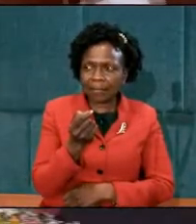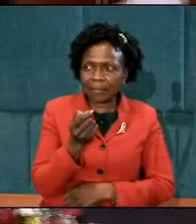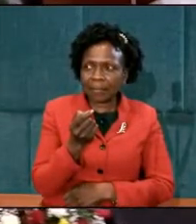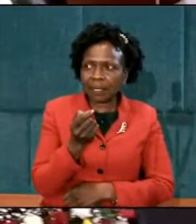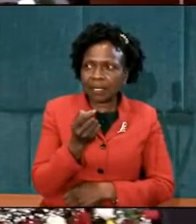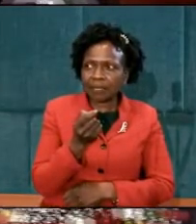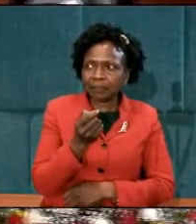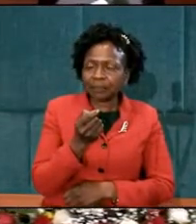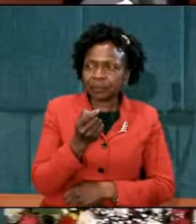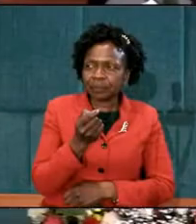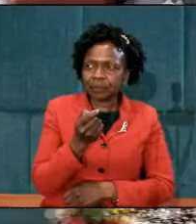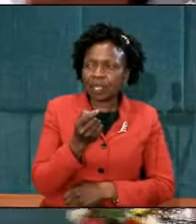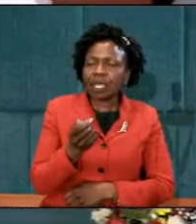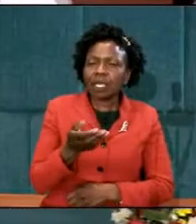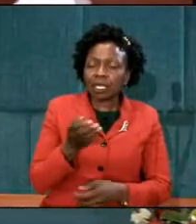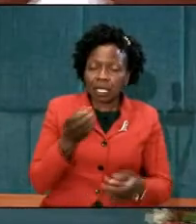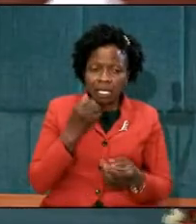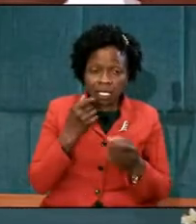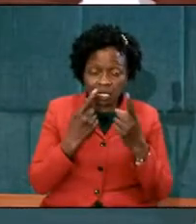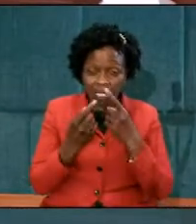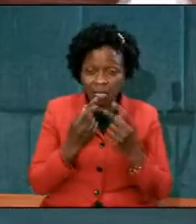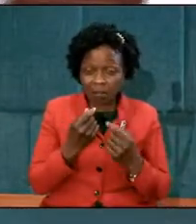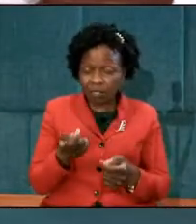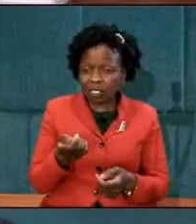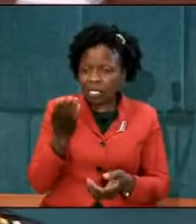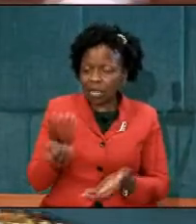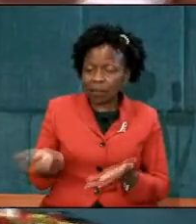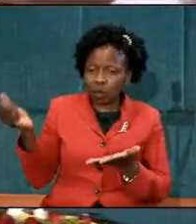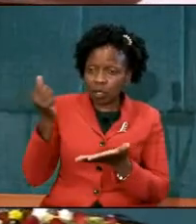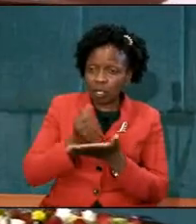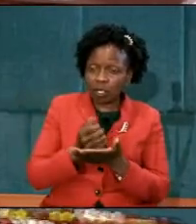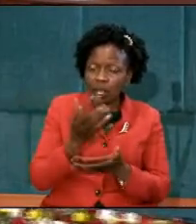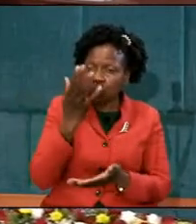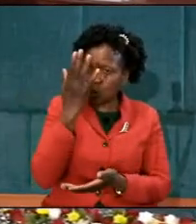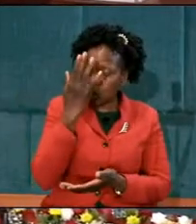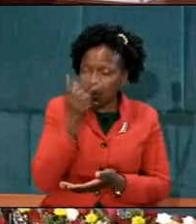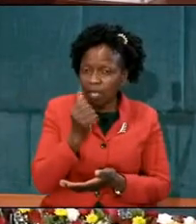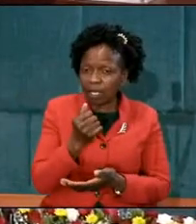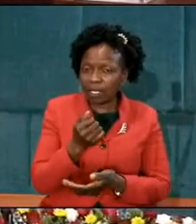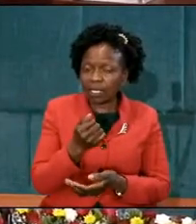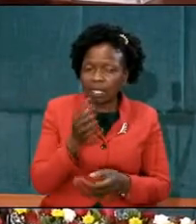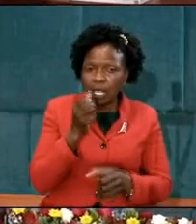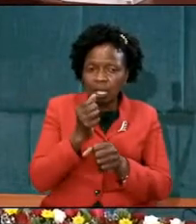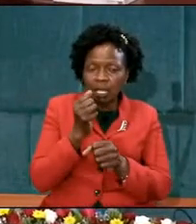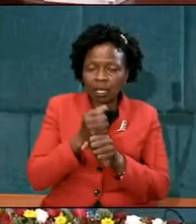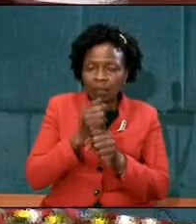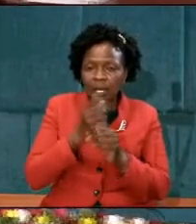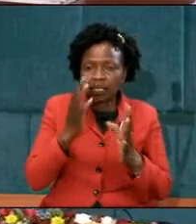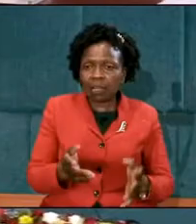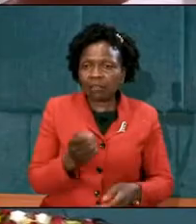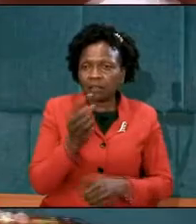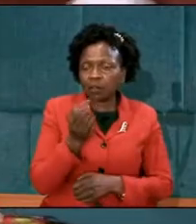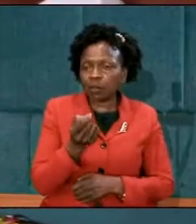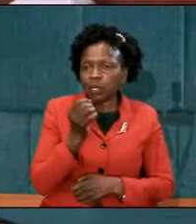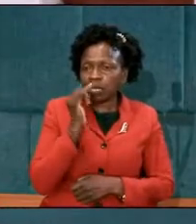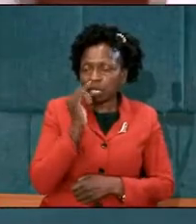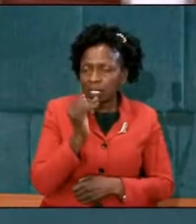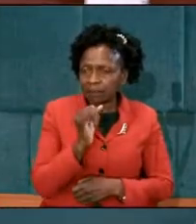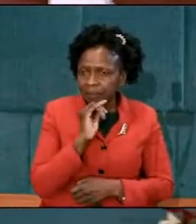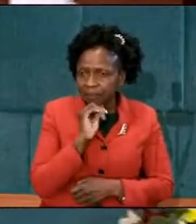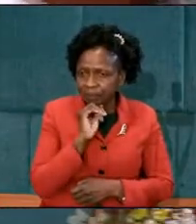I'm still hiring, right? The other reason why the hiring sign is still up and why laborers are few is